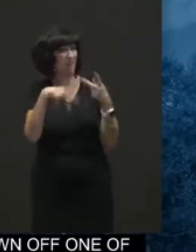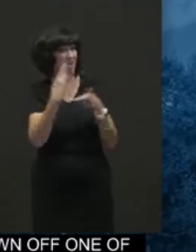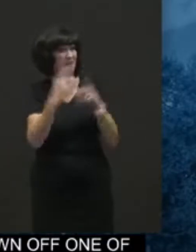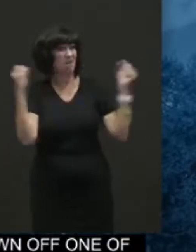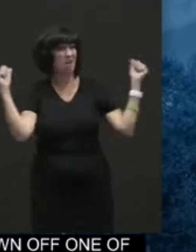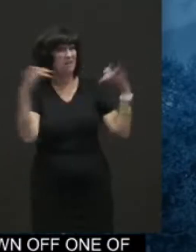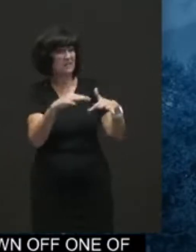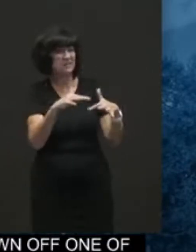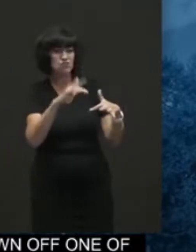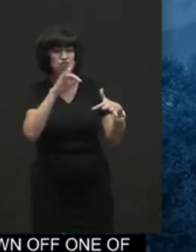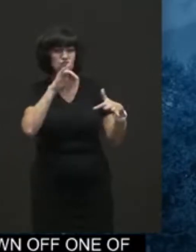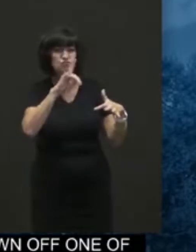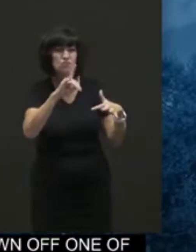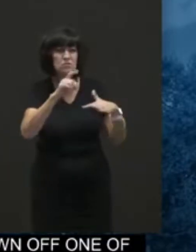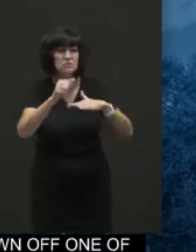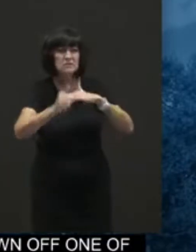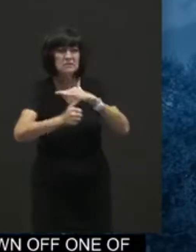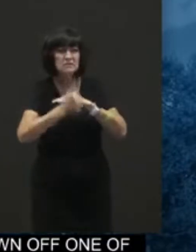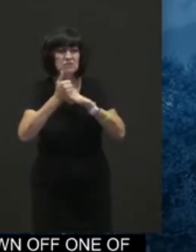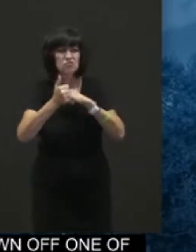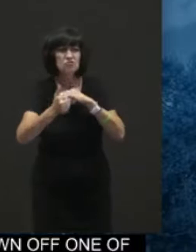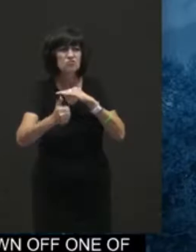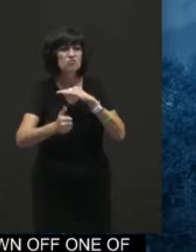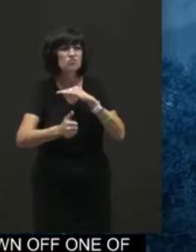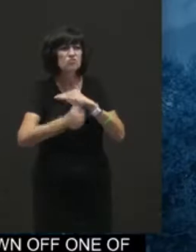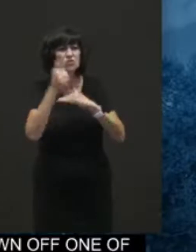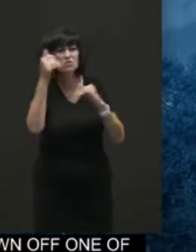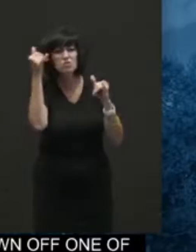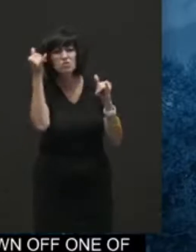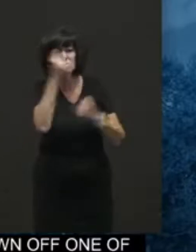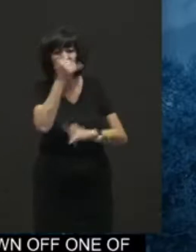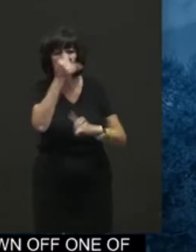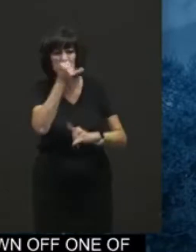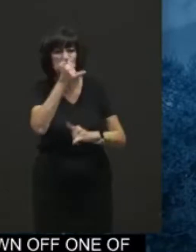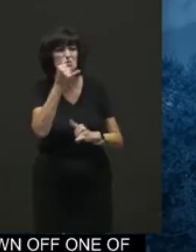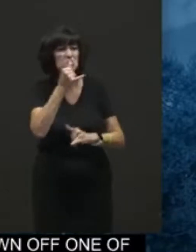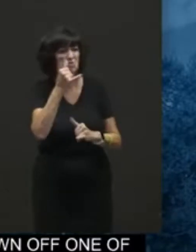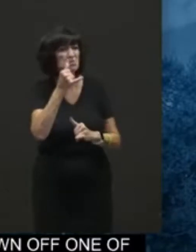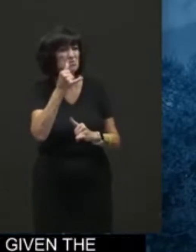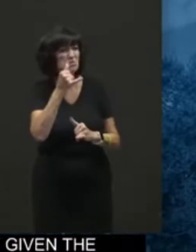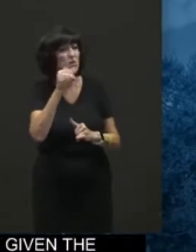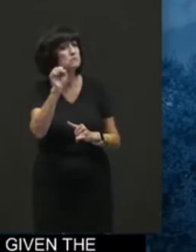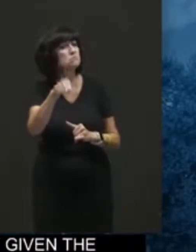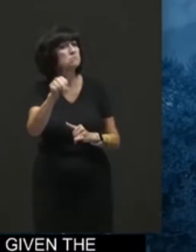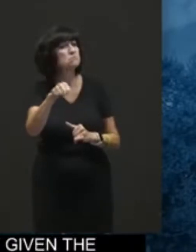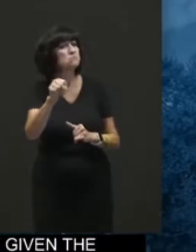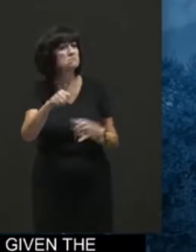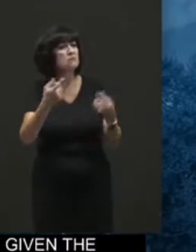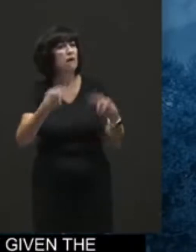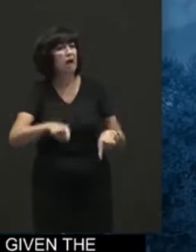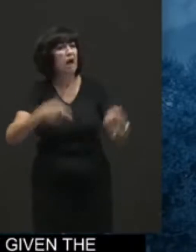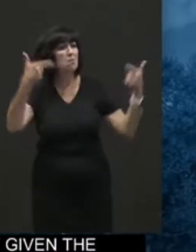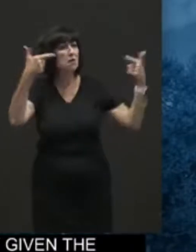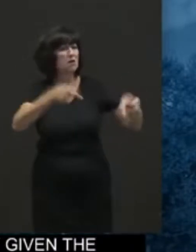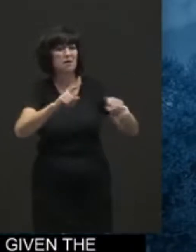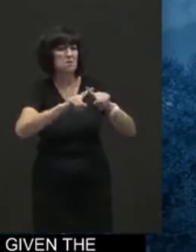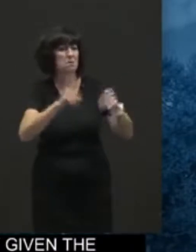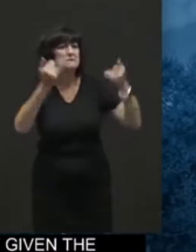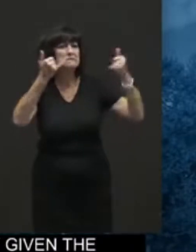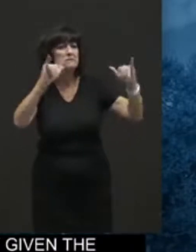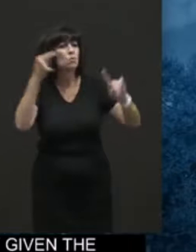are dangerous, not just with respect to a violent act like that, but also just normal